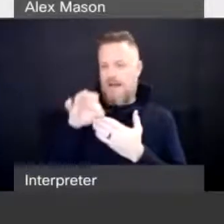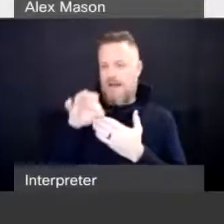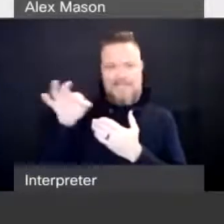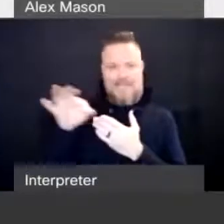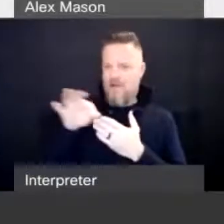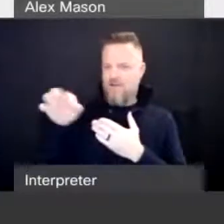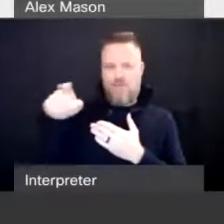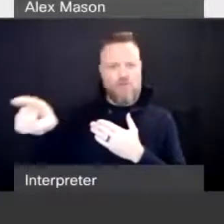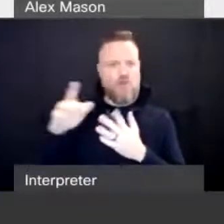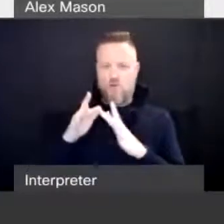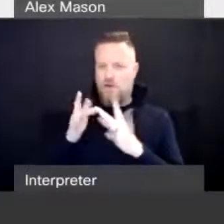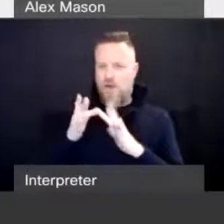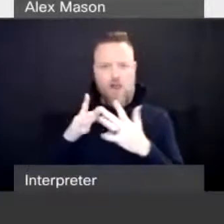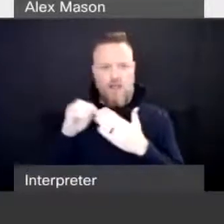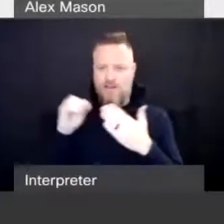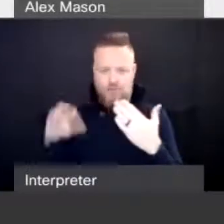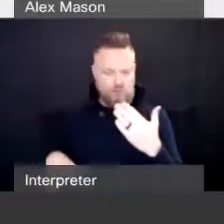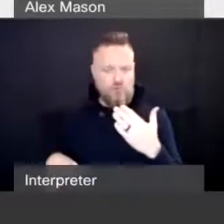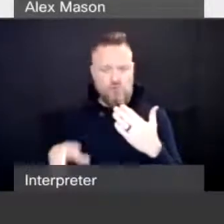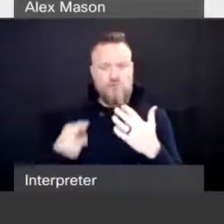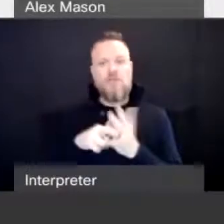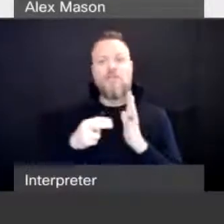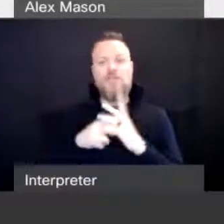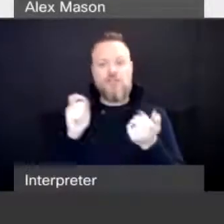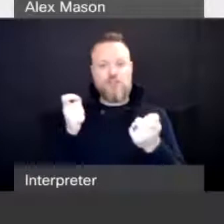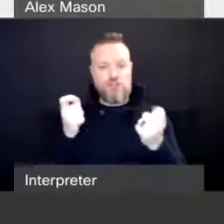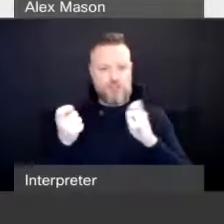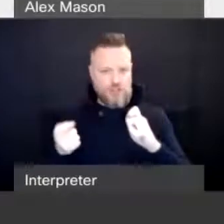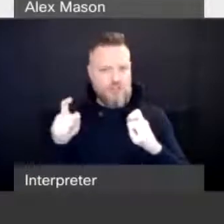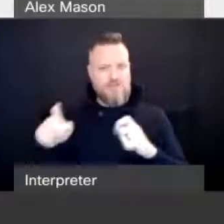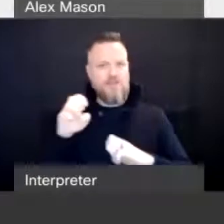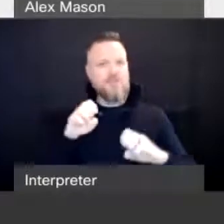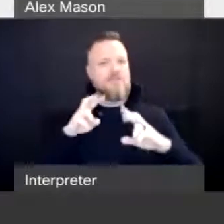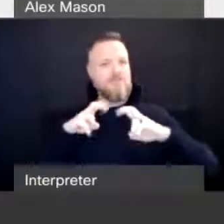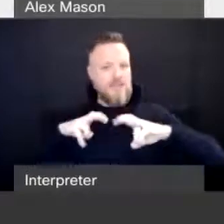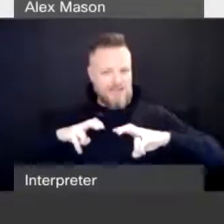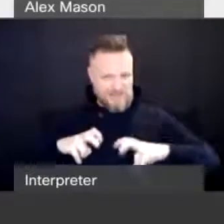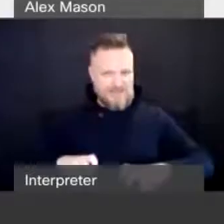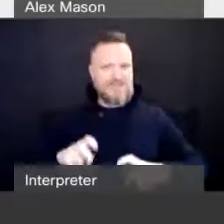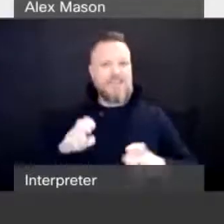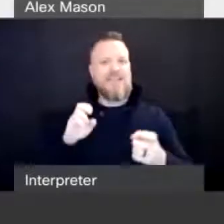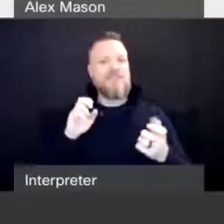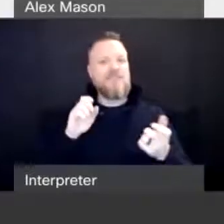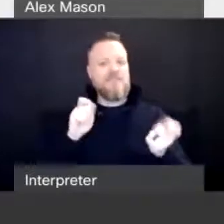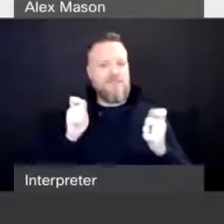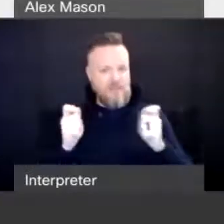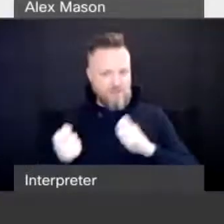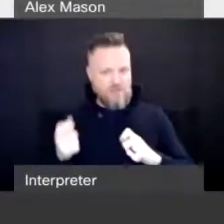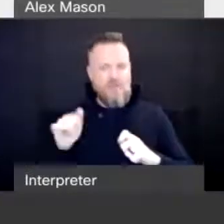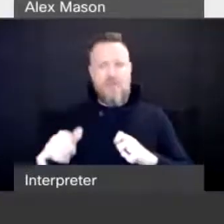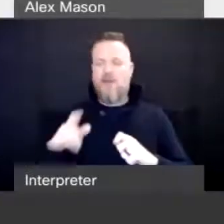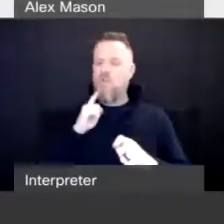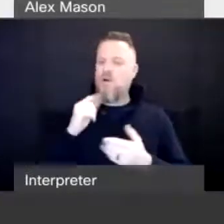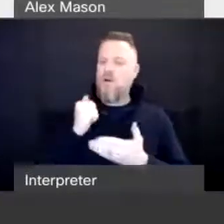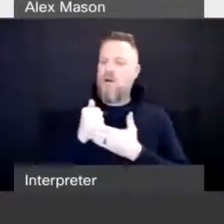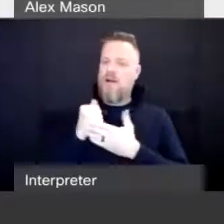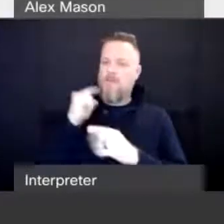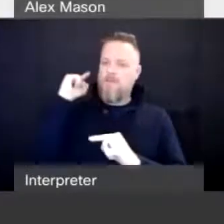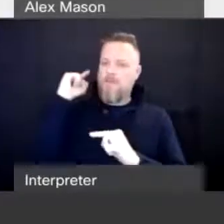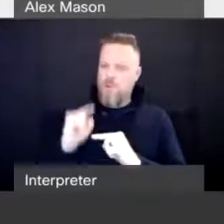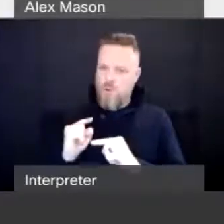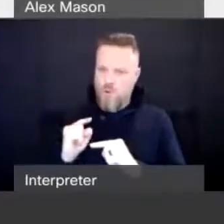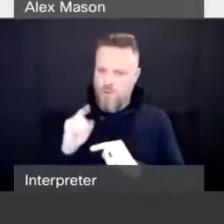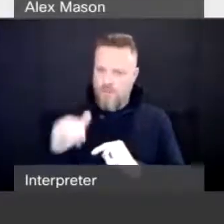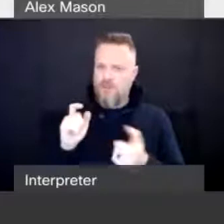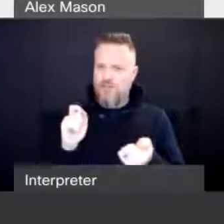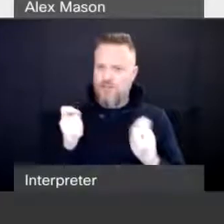that calculation, which is going to change the assessed valuation per pupil. So that will help mitigate that change. And again, I do